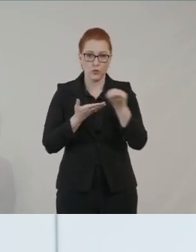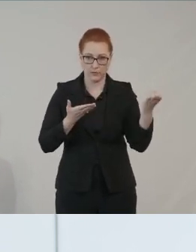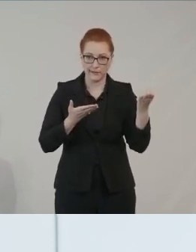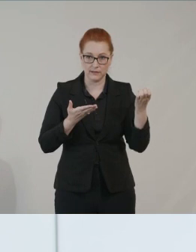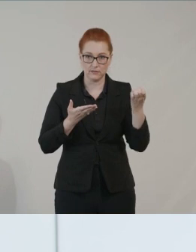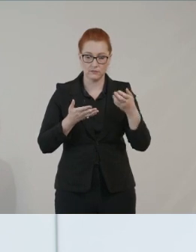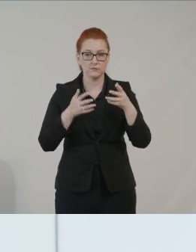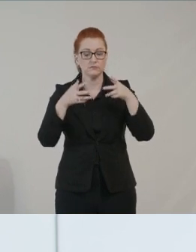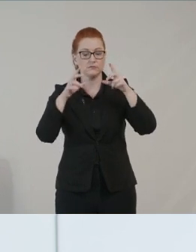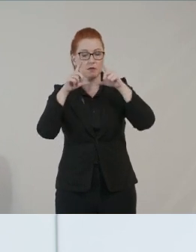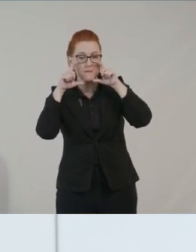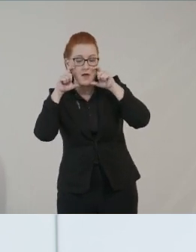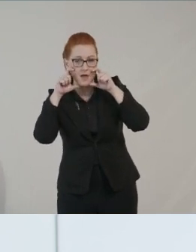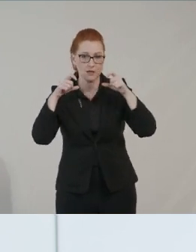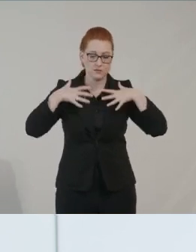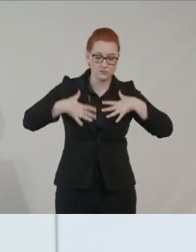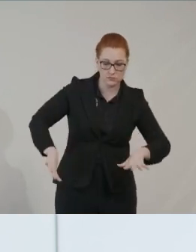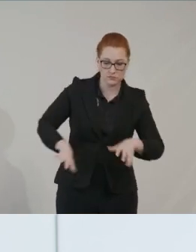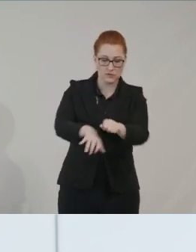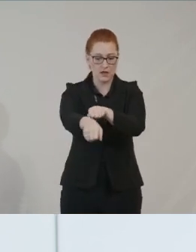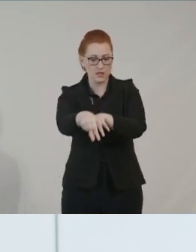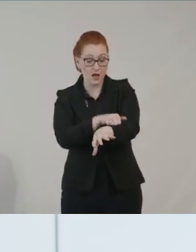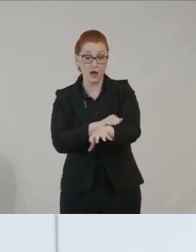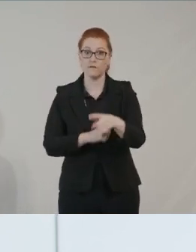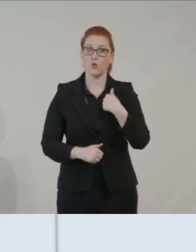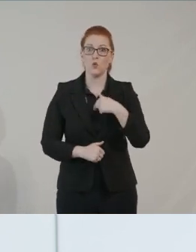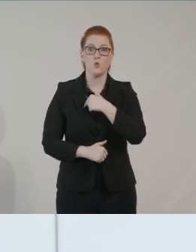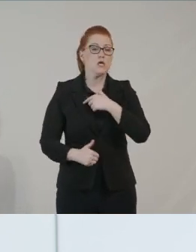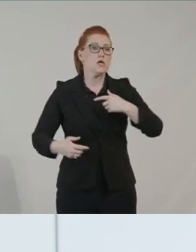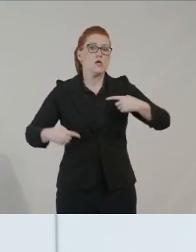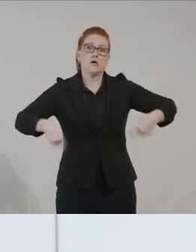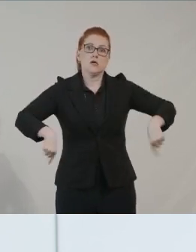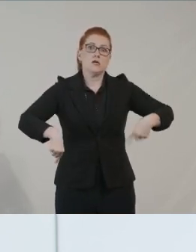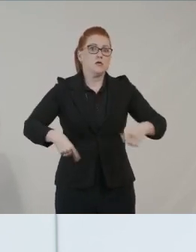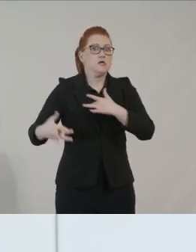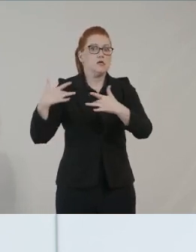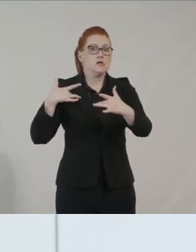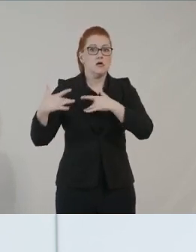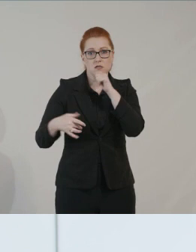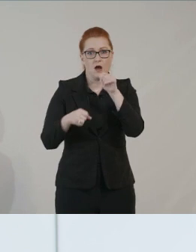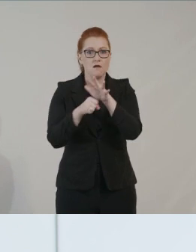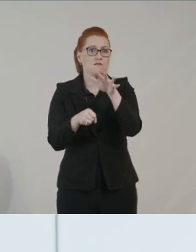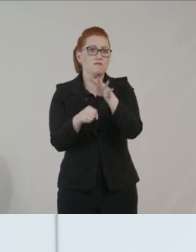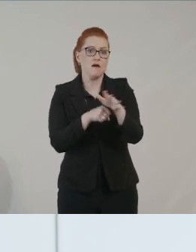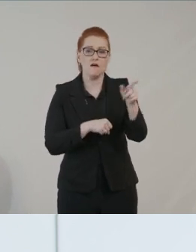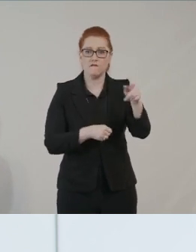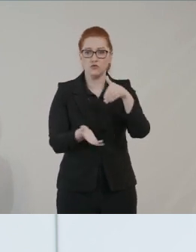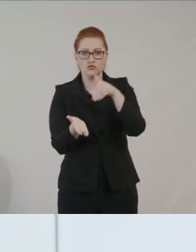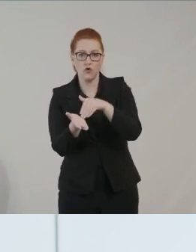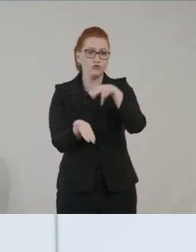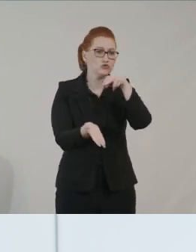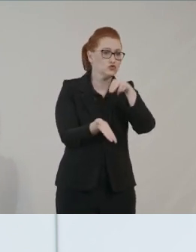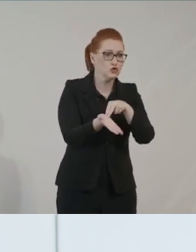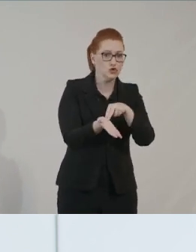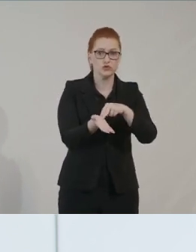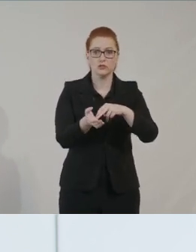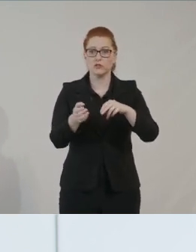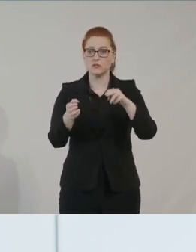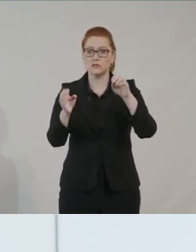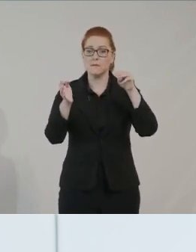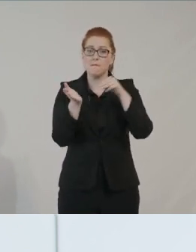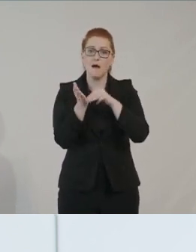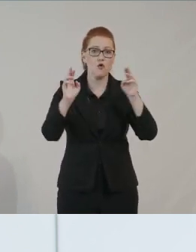wasn't enough for our healthcare workers, our doctors, nurses, emergency medical responders, people